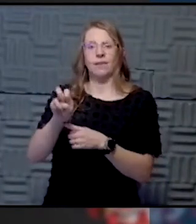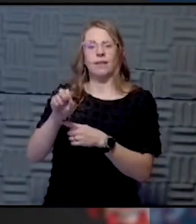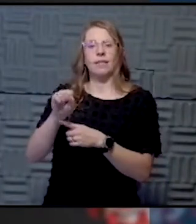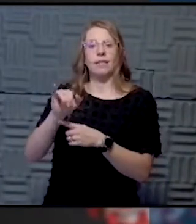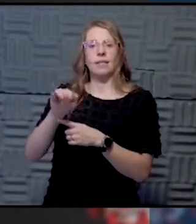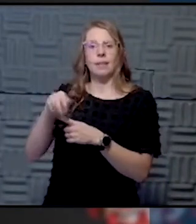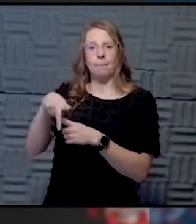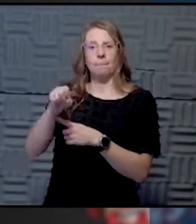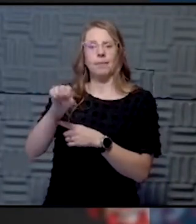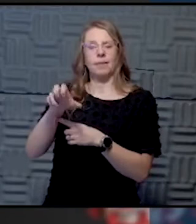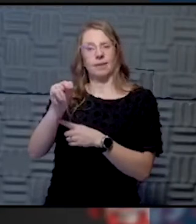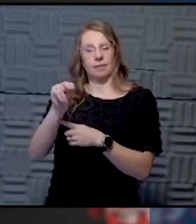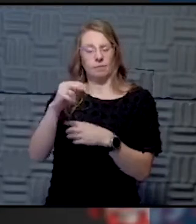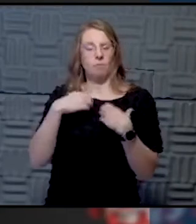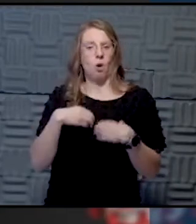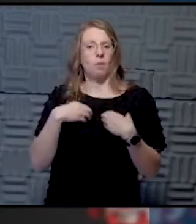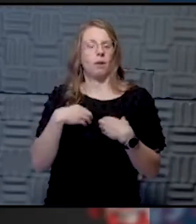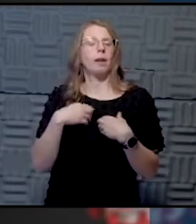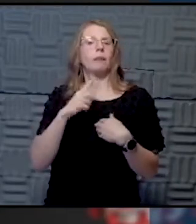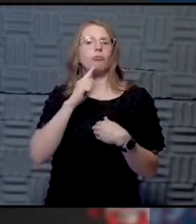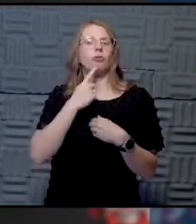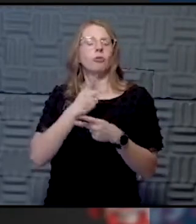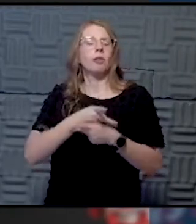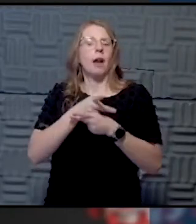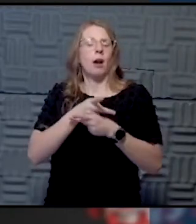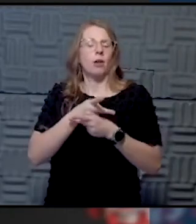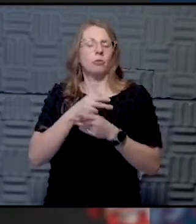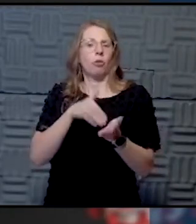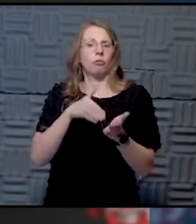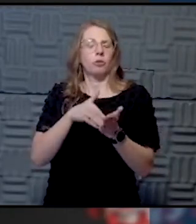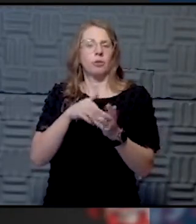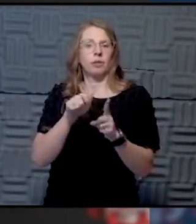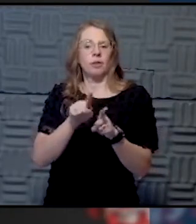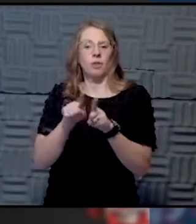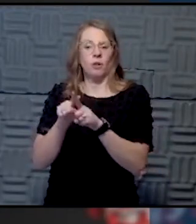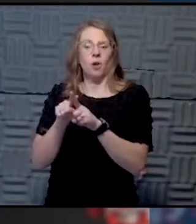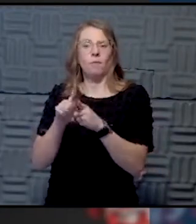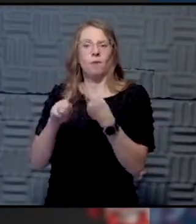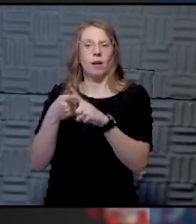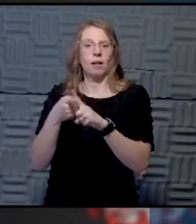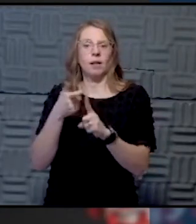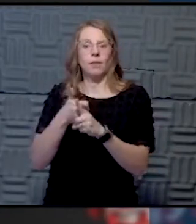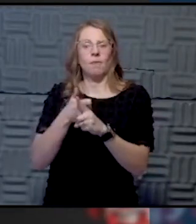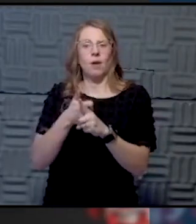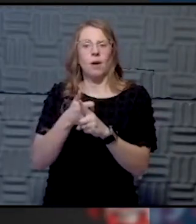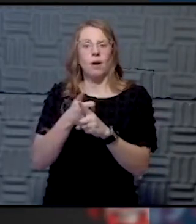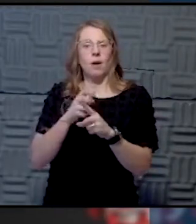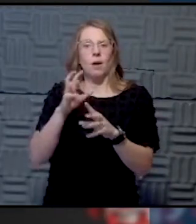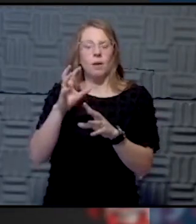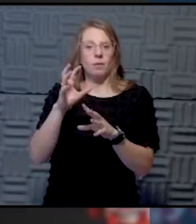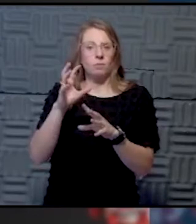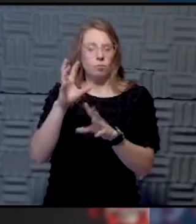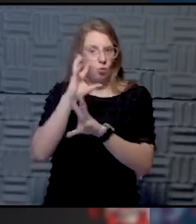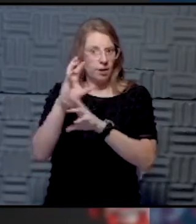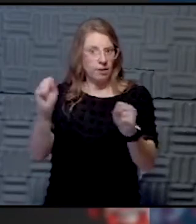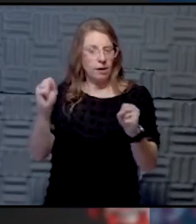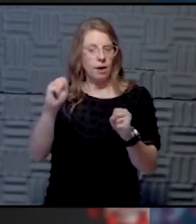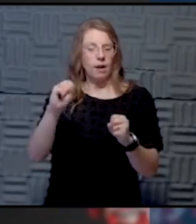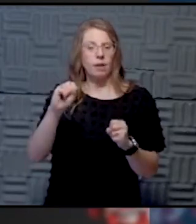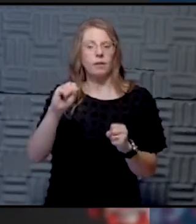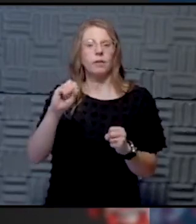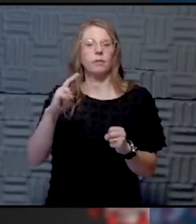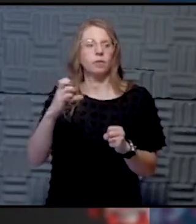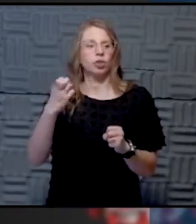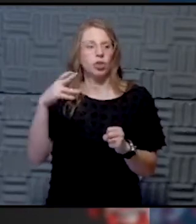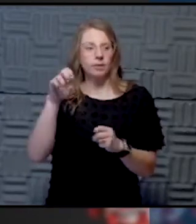pulmonary critical care docs, one of my good colleagues and good friends, who also happens to be the president of CHEST. That's like one of the big pulmonary organizations. So he's